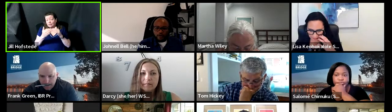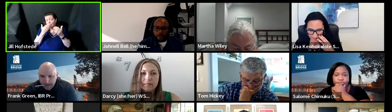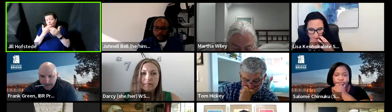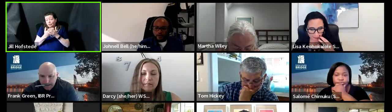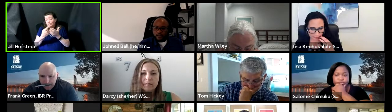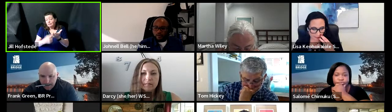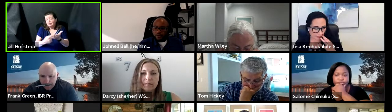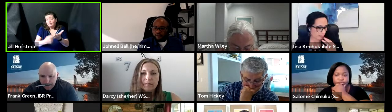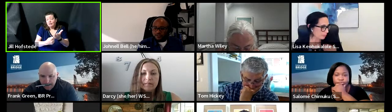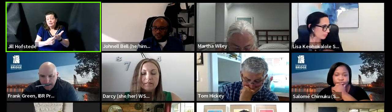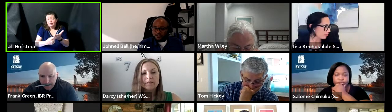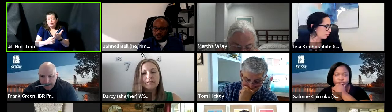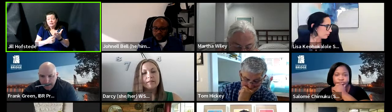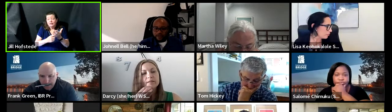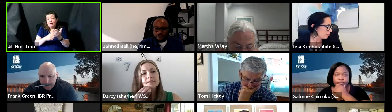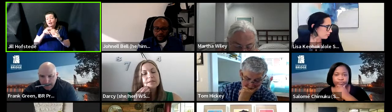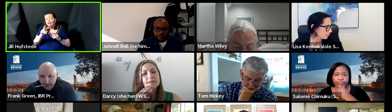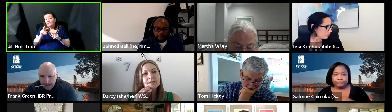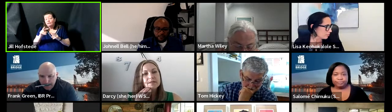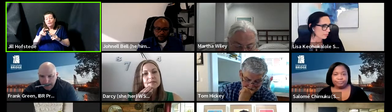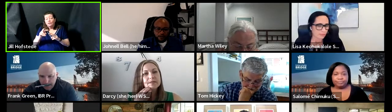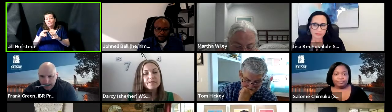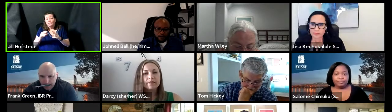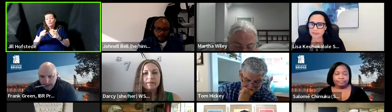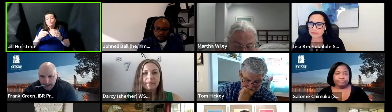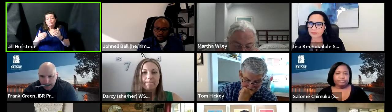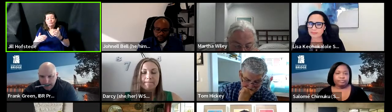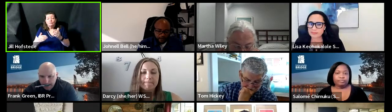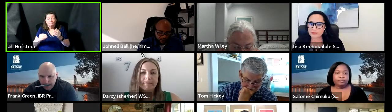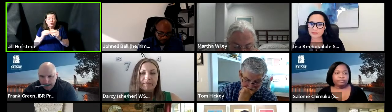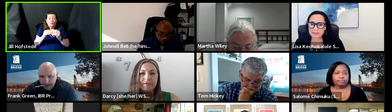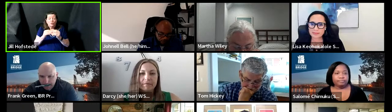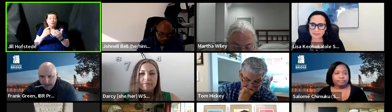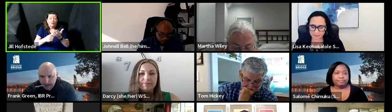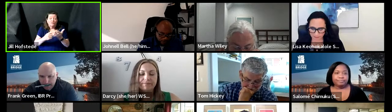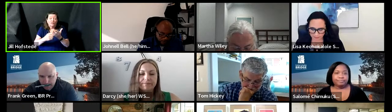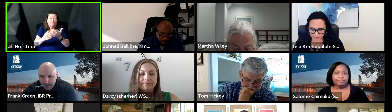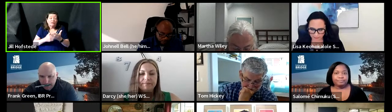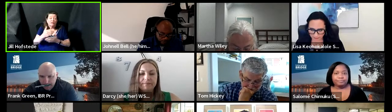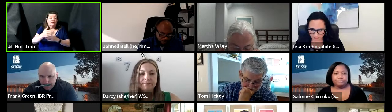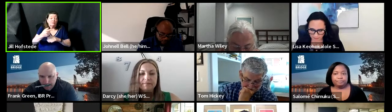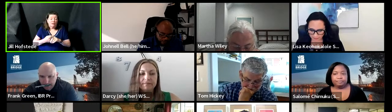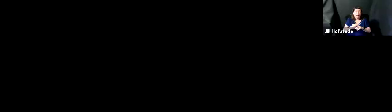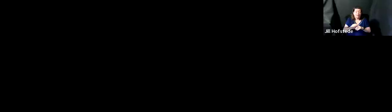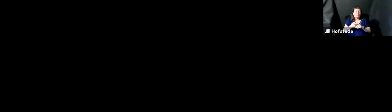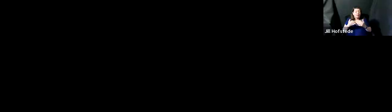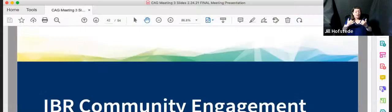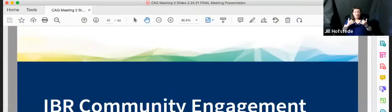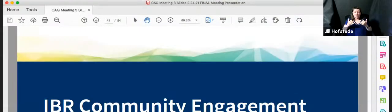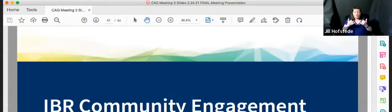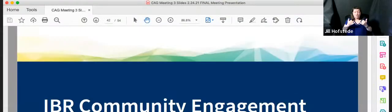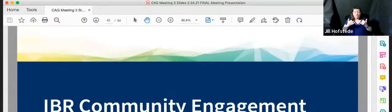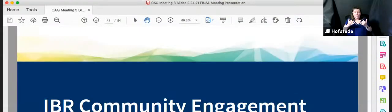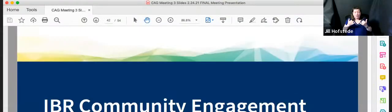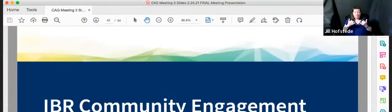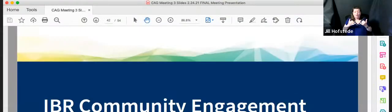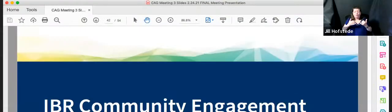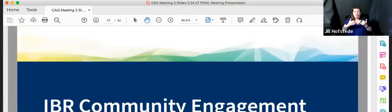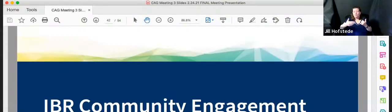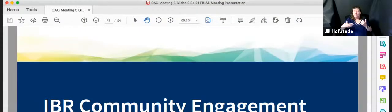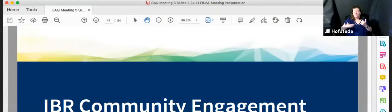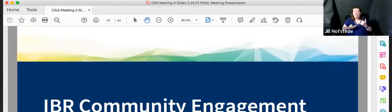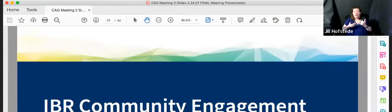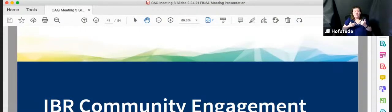to another conversation next month. So with that, I'm going to now invite our community